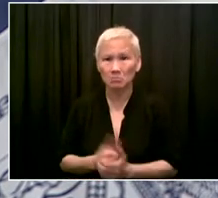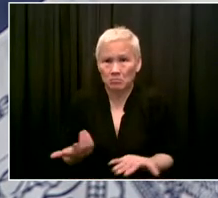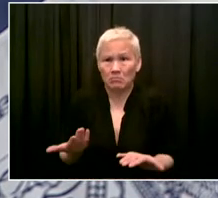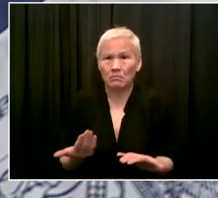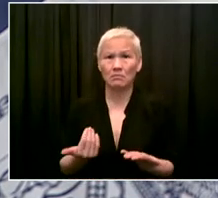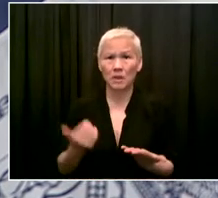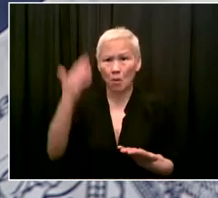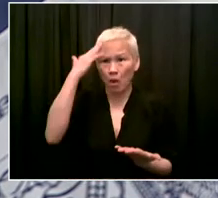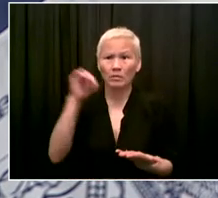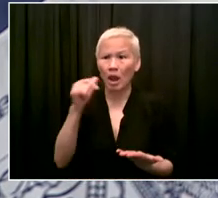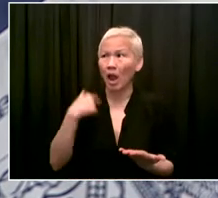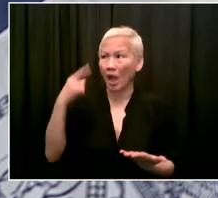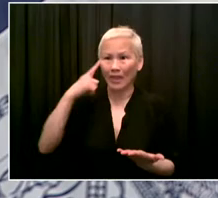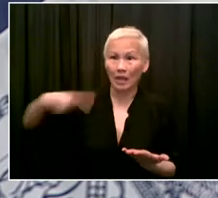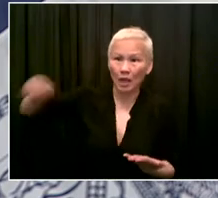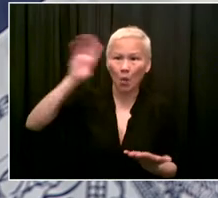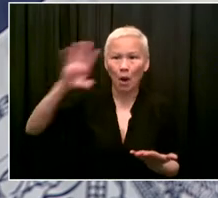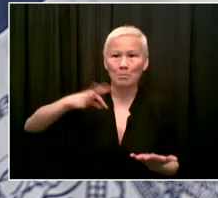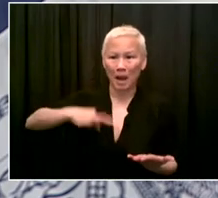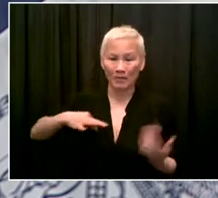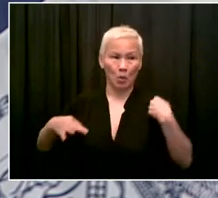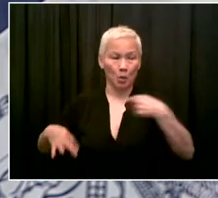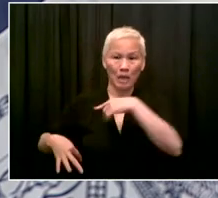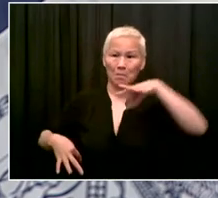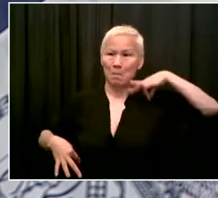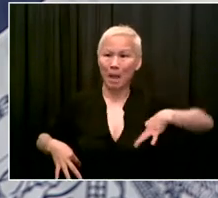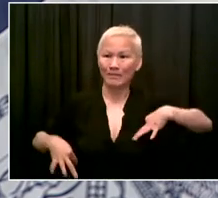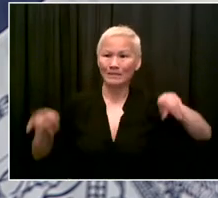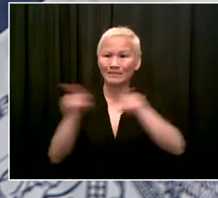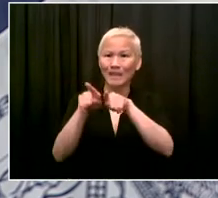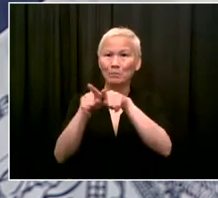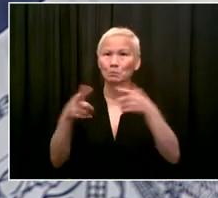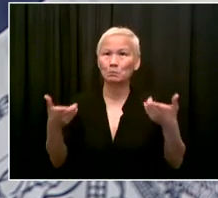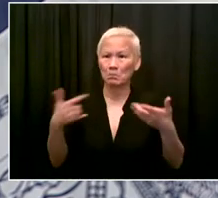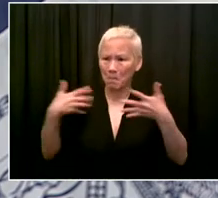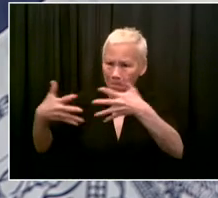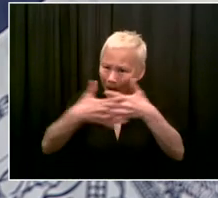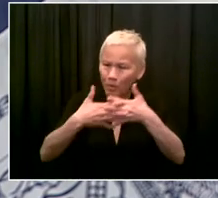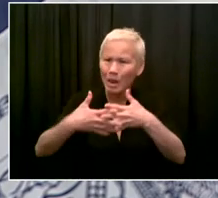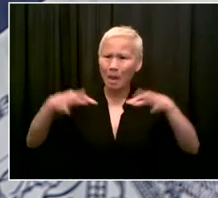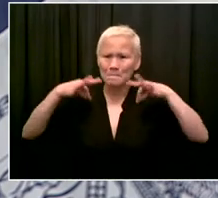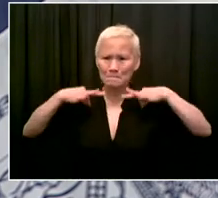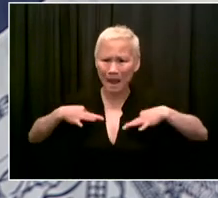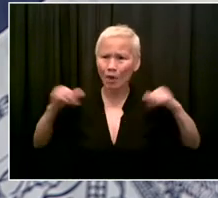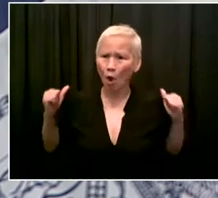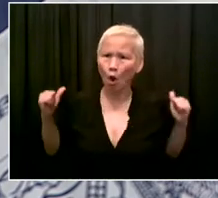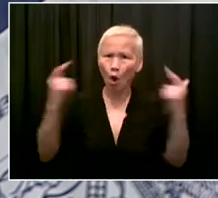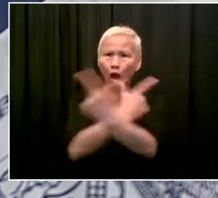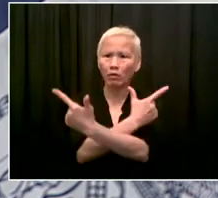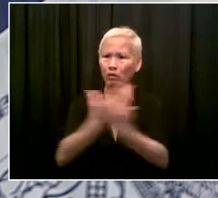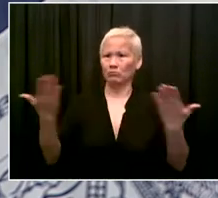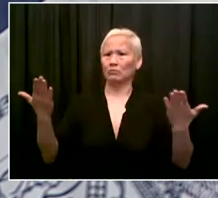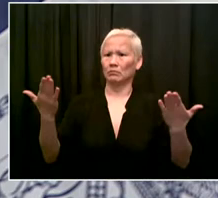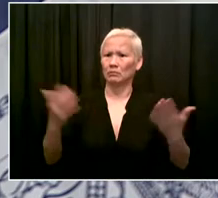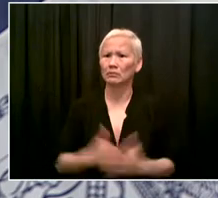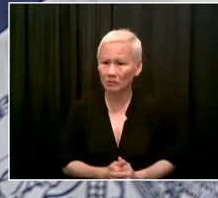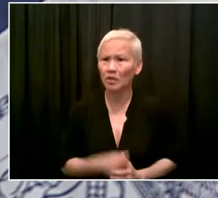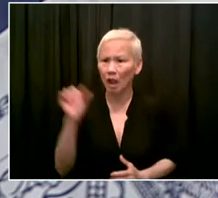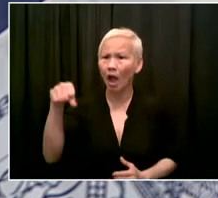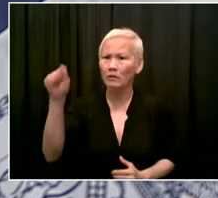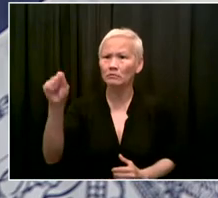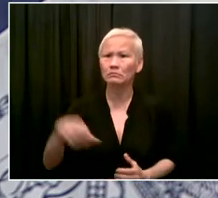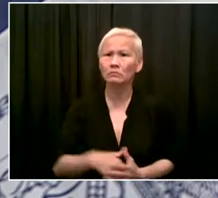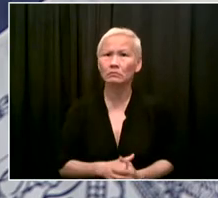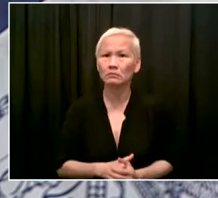way here from far away to get vaccinated. I believe people have the resources to do that, probably are able to get vaccinated in their home countries, but